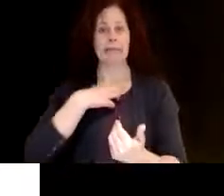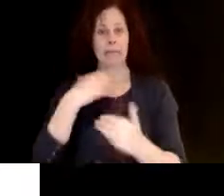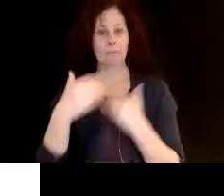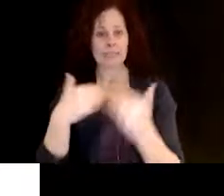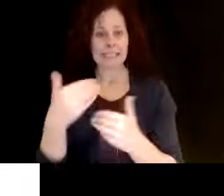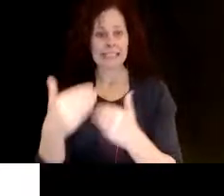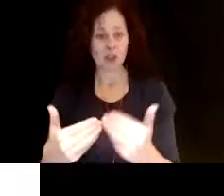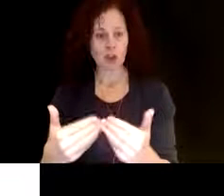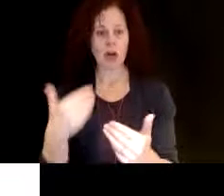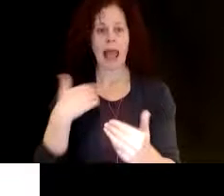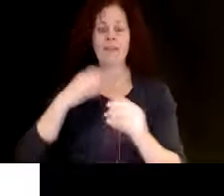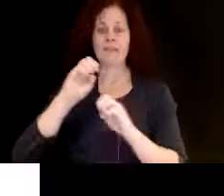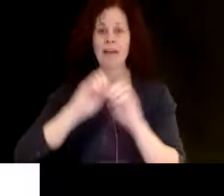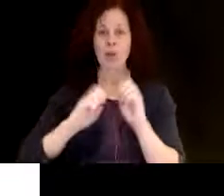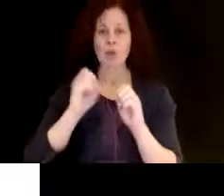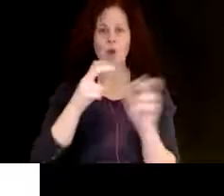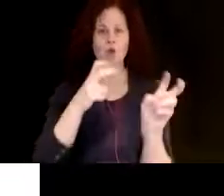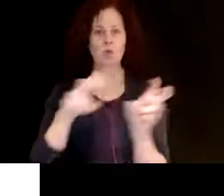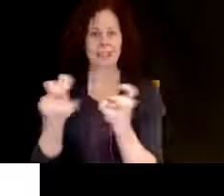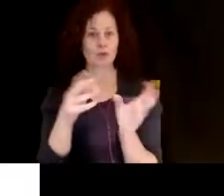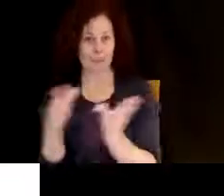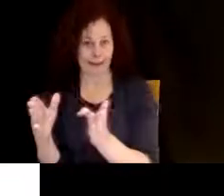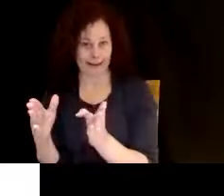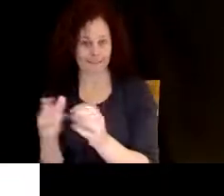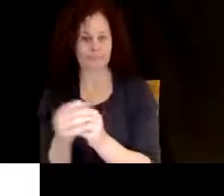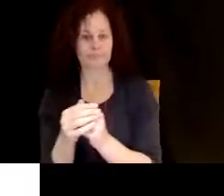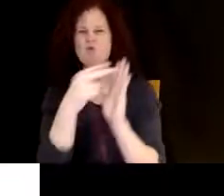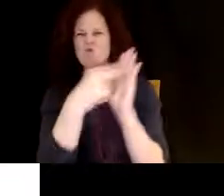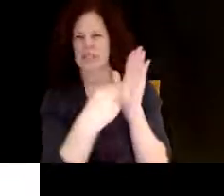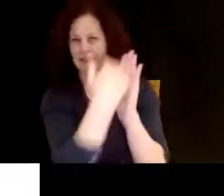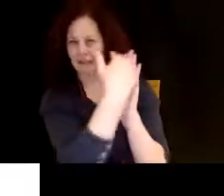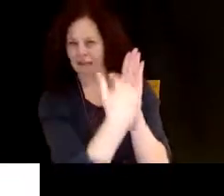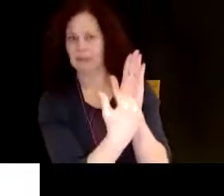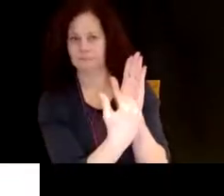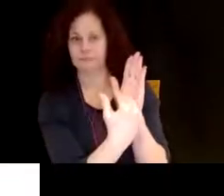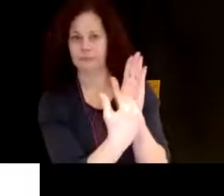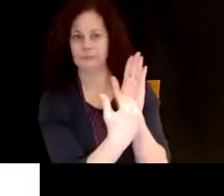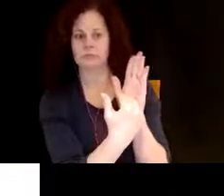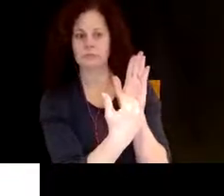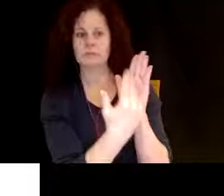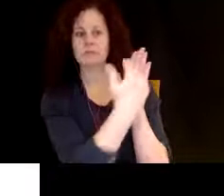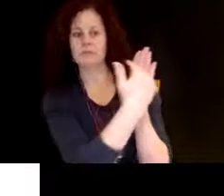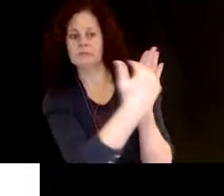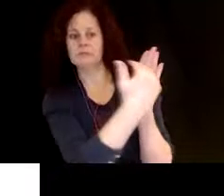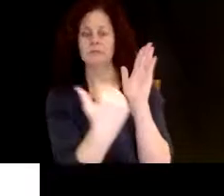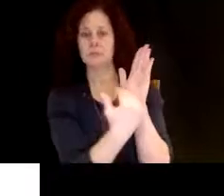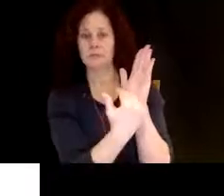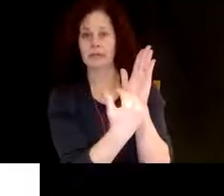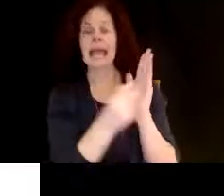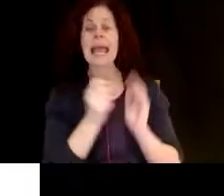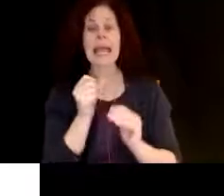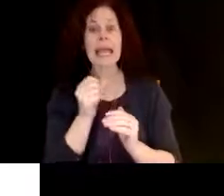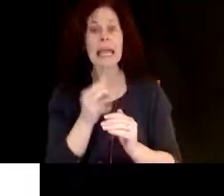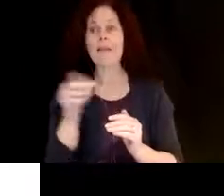plan. Respondents were also asked follow-up questions if they indicated they were not, if they had not